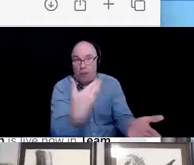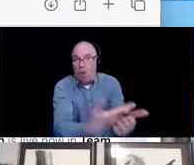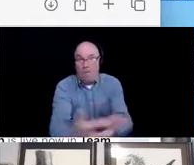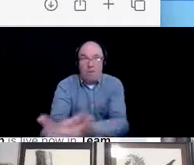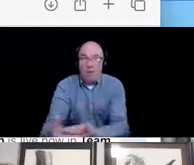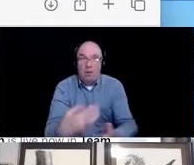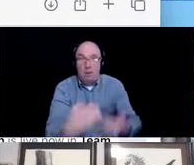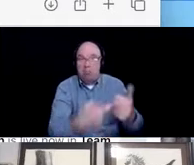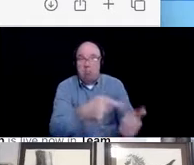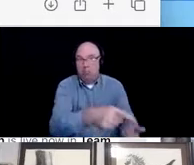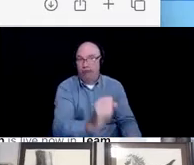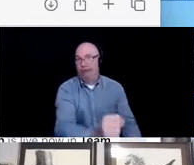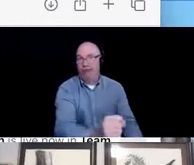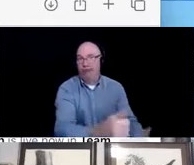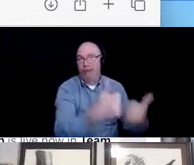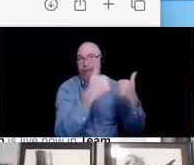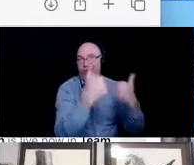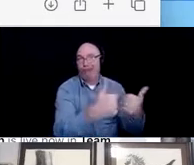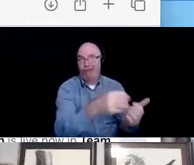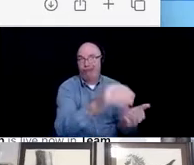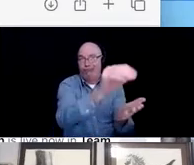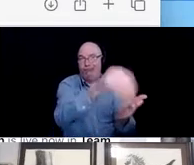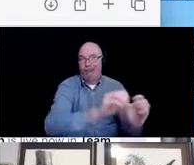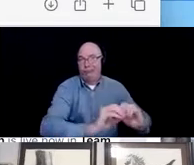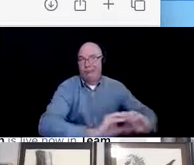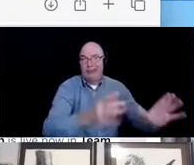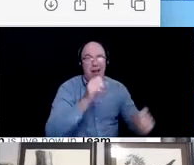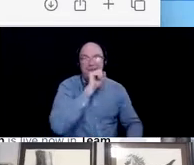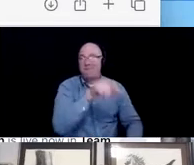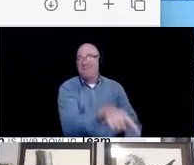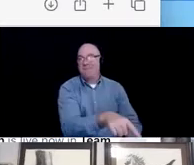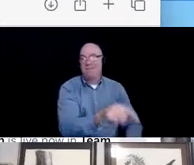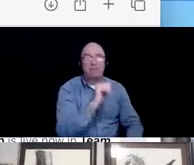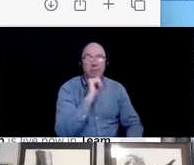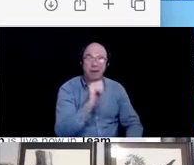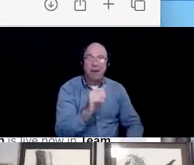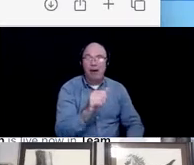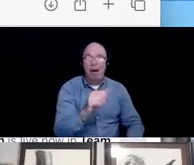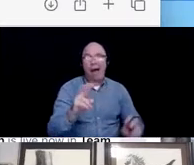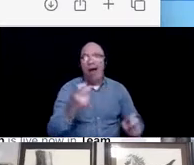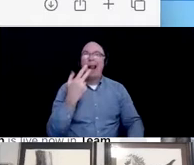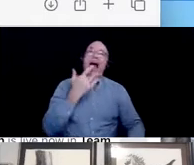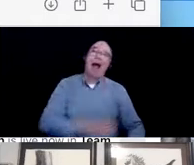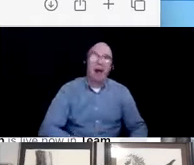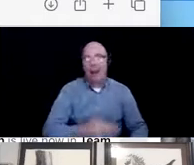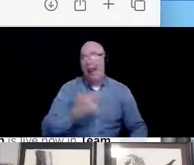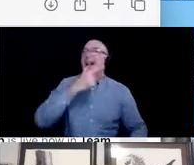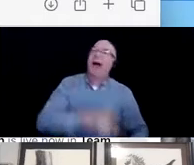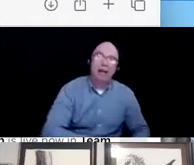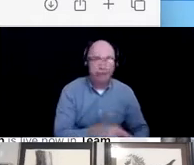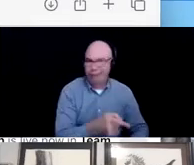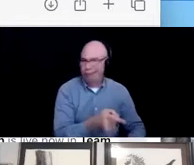all firm and laid out. So I love that. There's no luck or lottery ticket there. Now it is